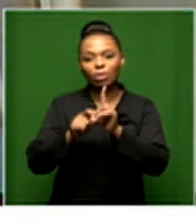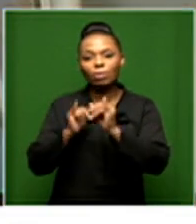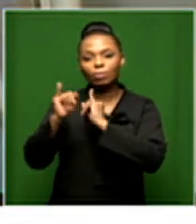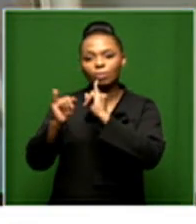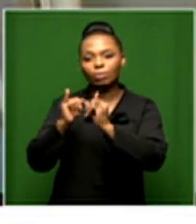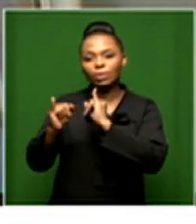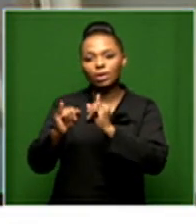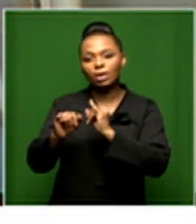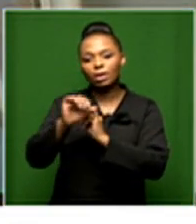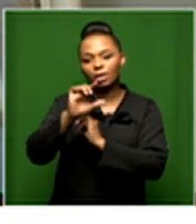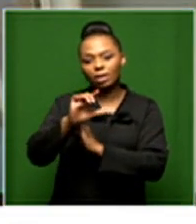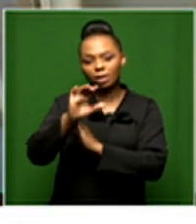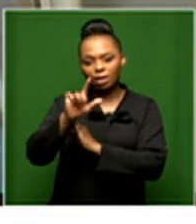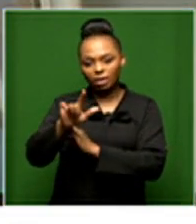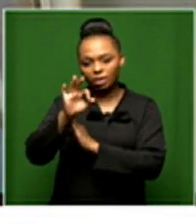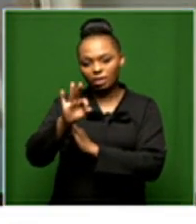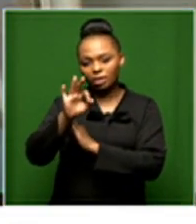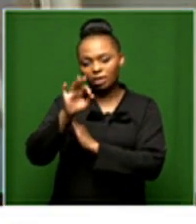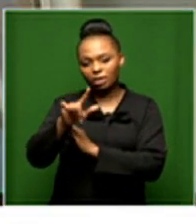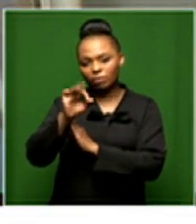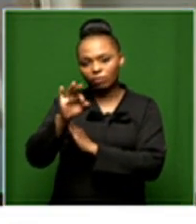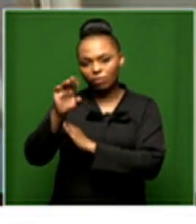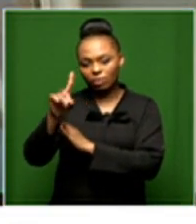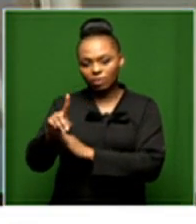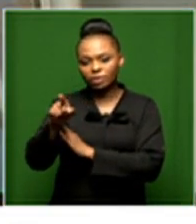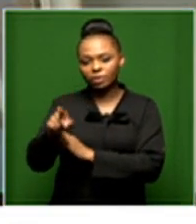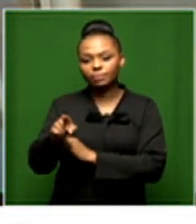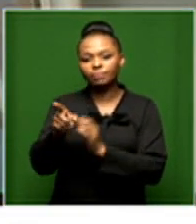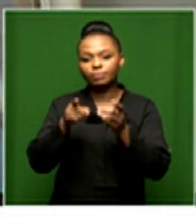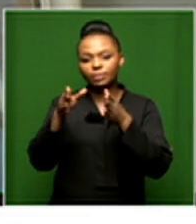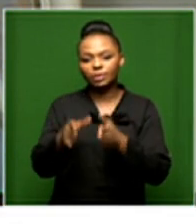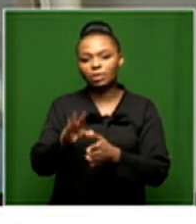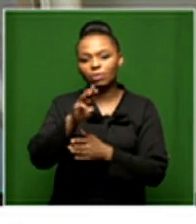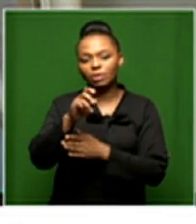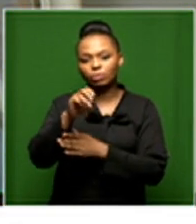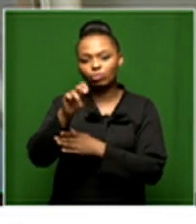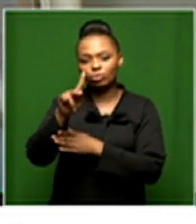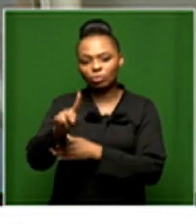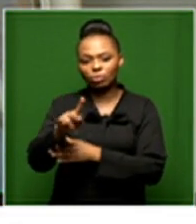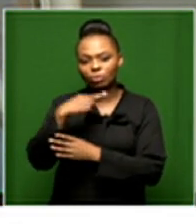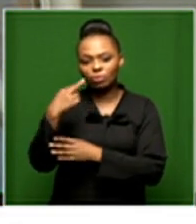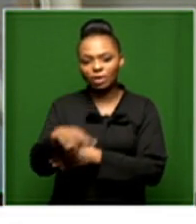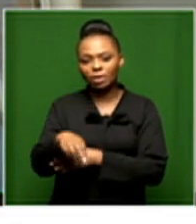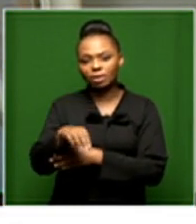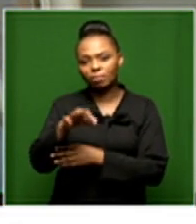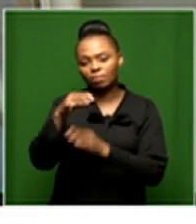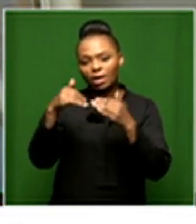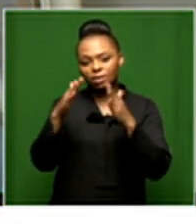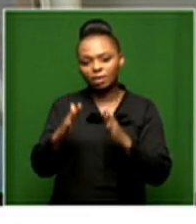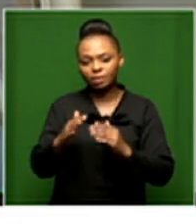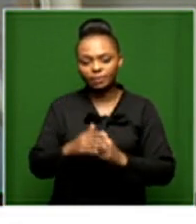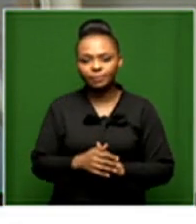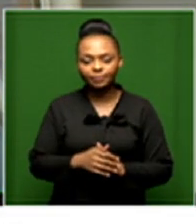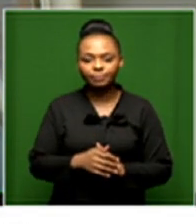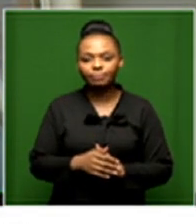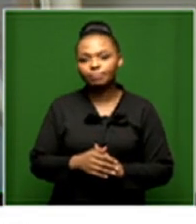Clifford Oosthuizen, who's Managing Director of Westbrook Real Estate. Clifford, thanks so much for your time. Welcome to Morning Live. Morning,